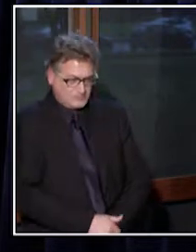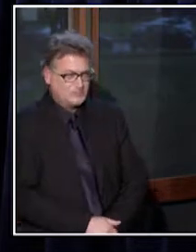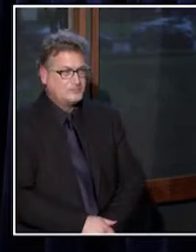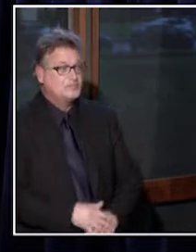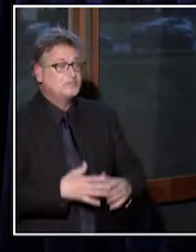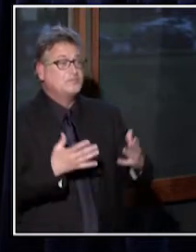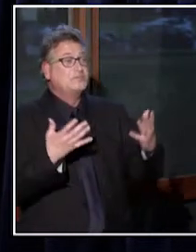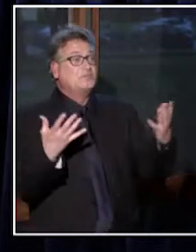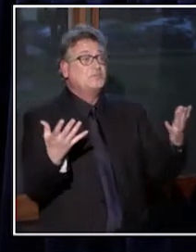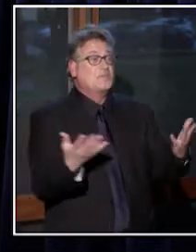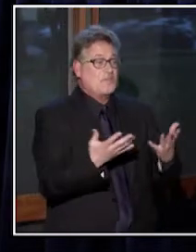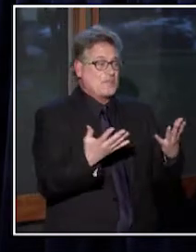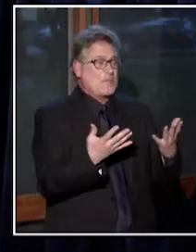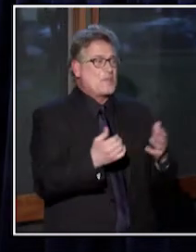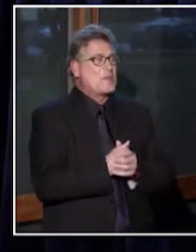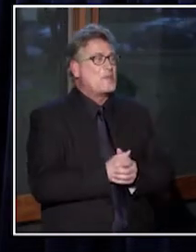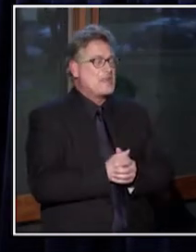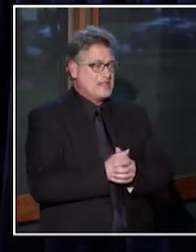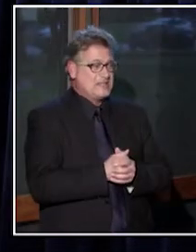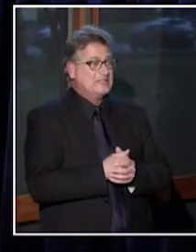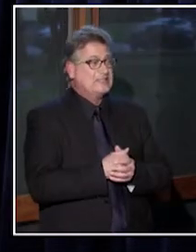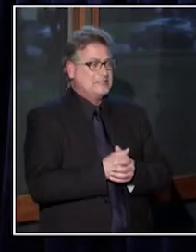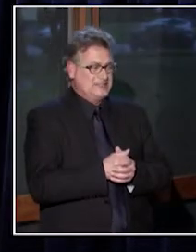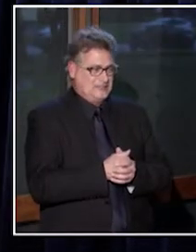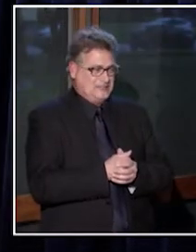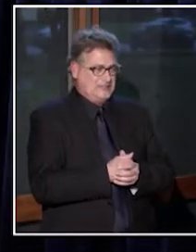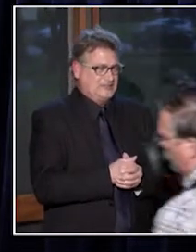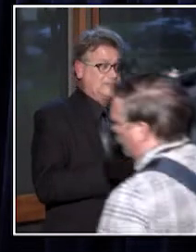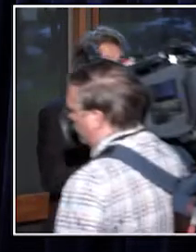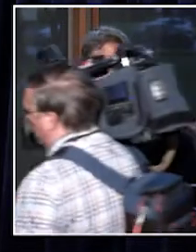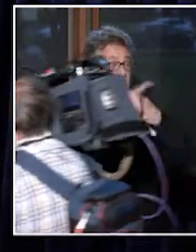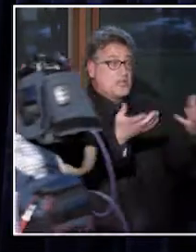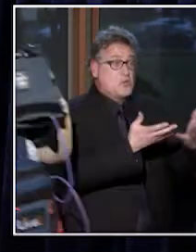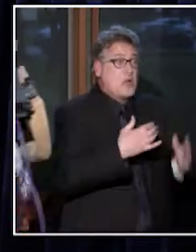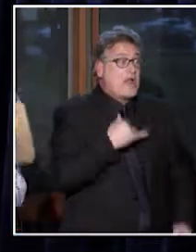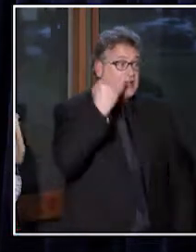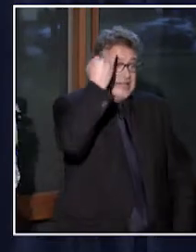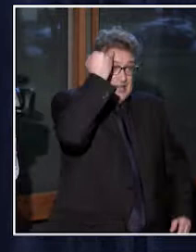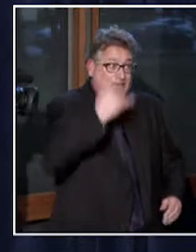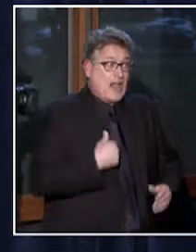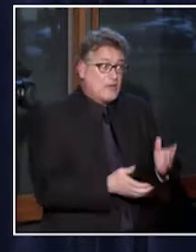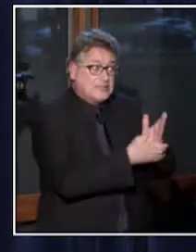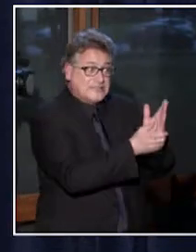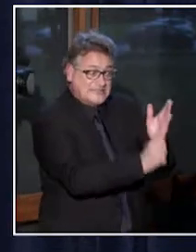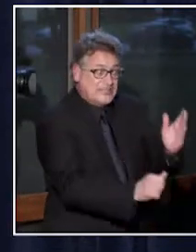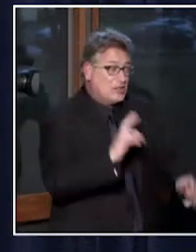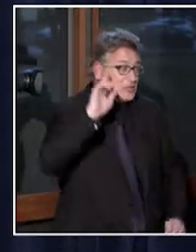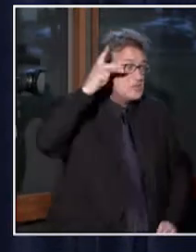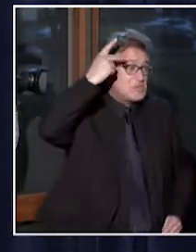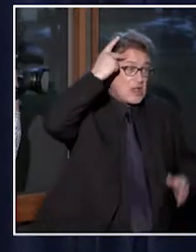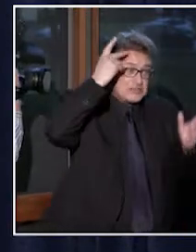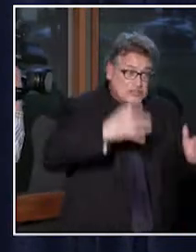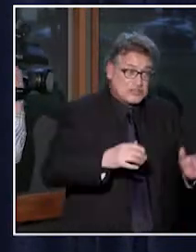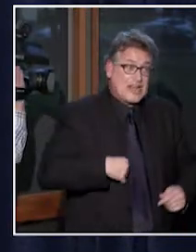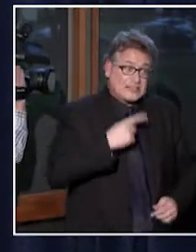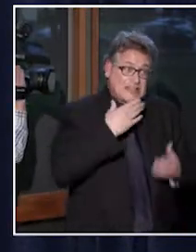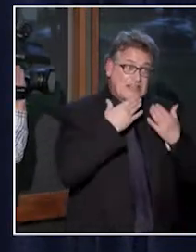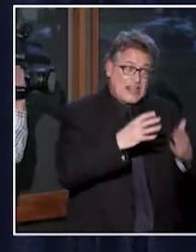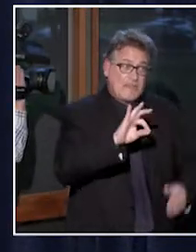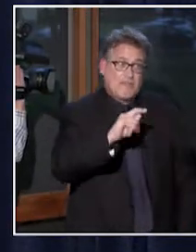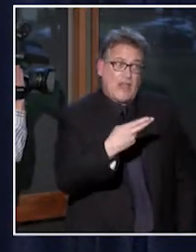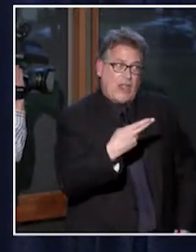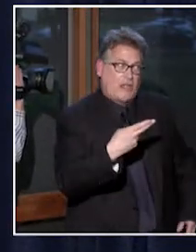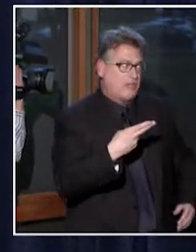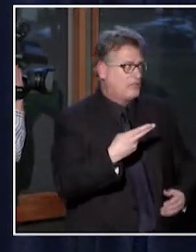Well, I'll tell you what, if I was a good politician, I'd say, thank you, Faith, for